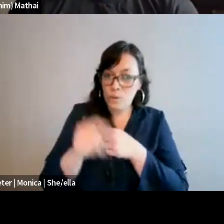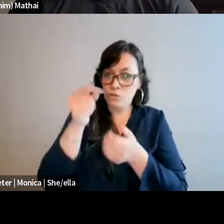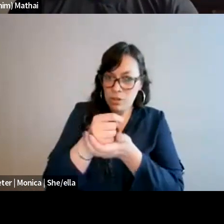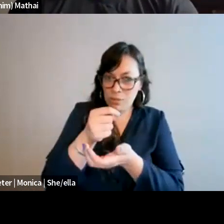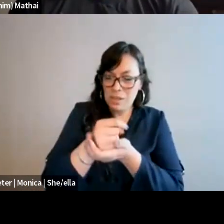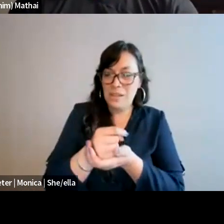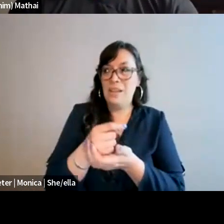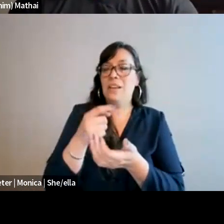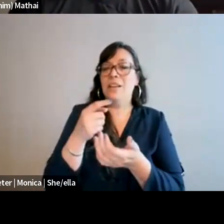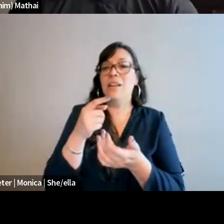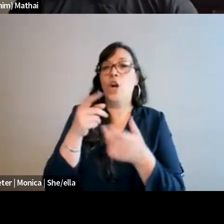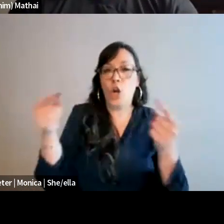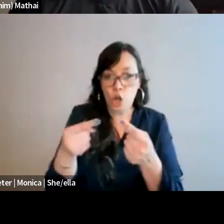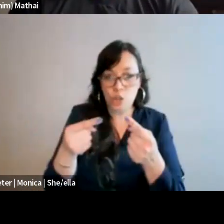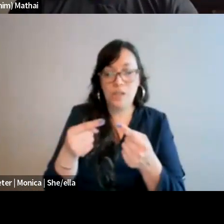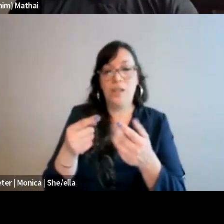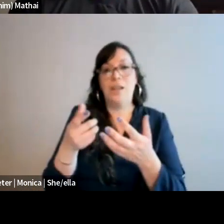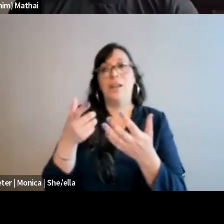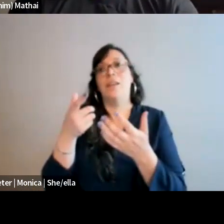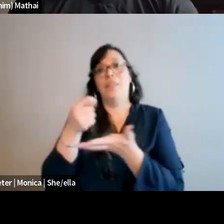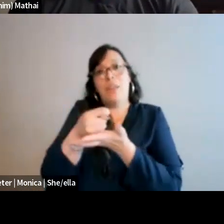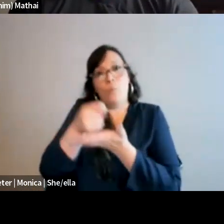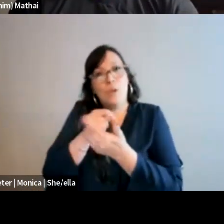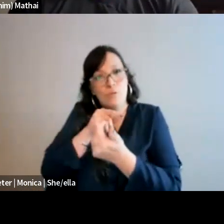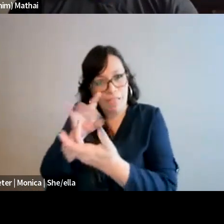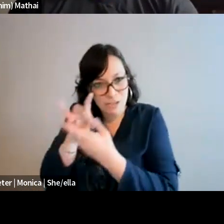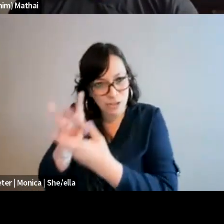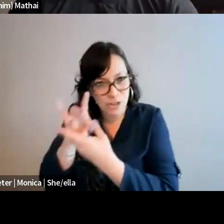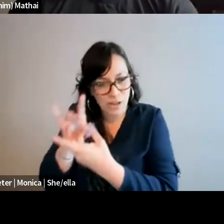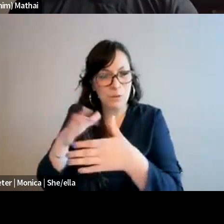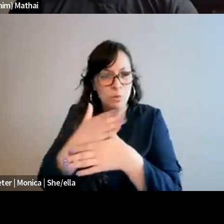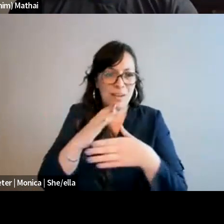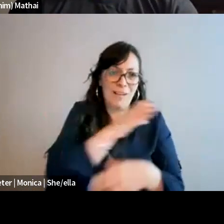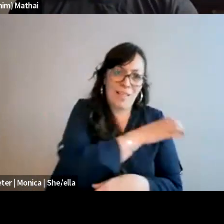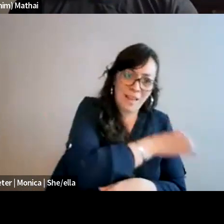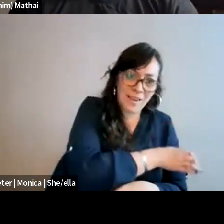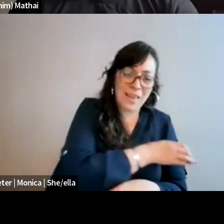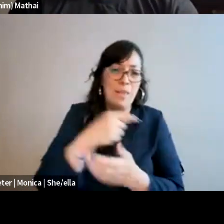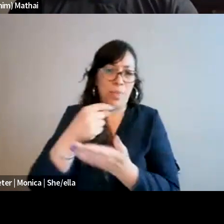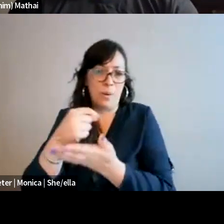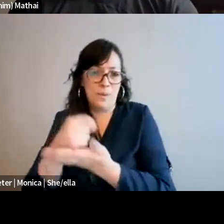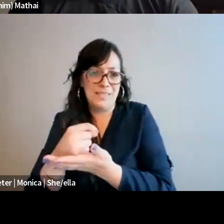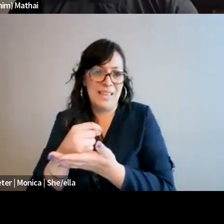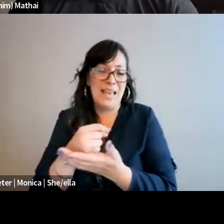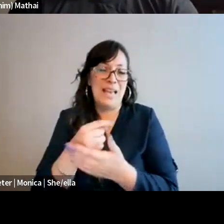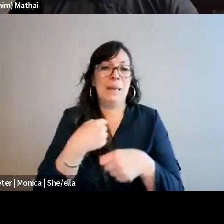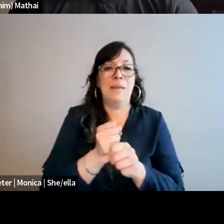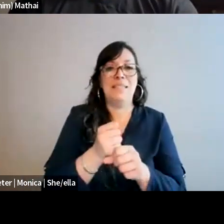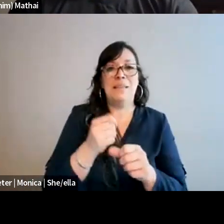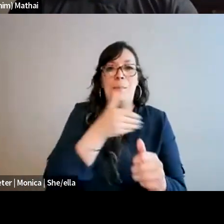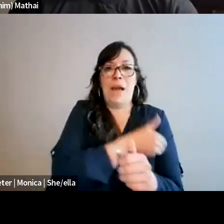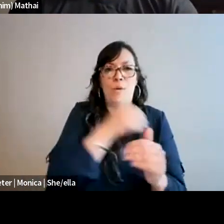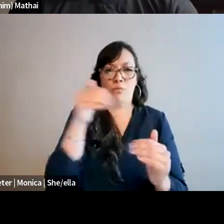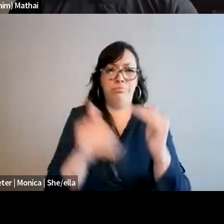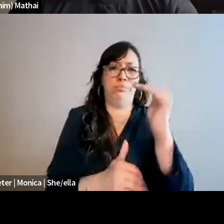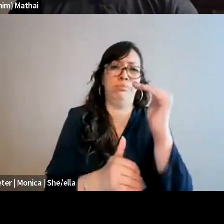undermines therapeutic relationships between, if we're going on a clinical route, between a client and a therapist, and it magnifies these power differentials.